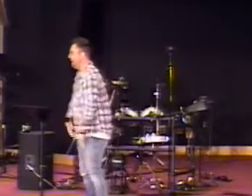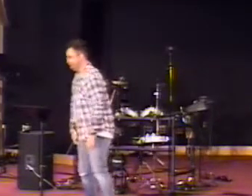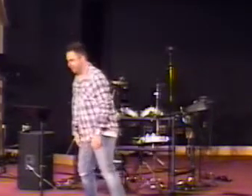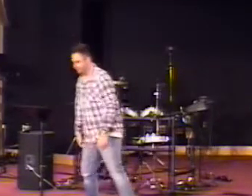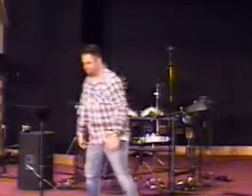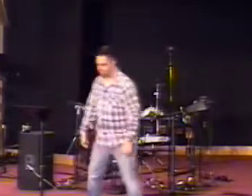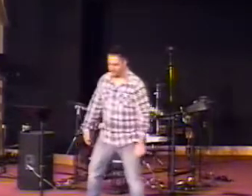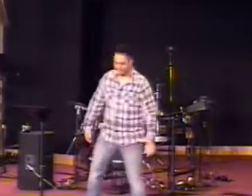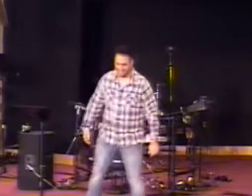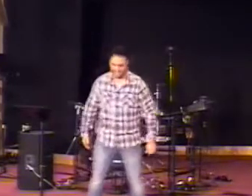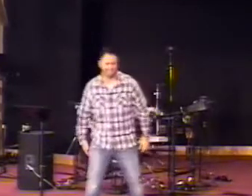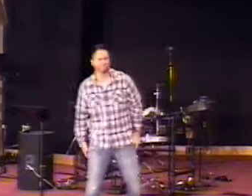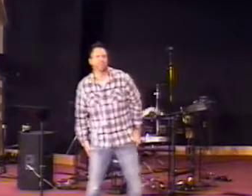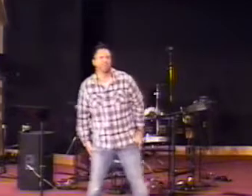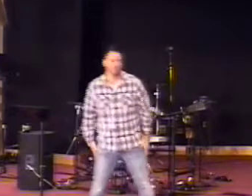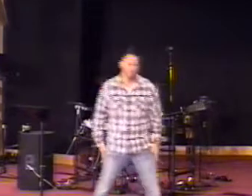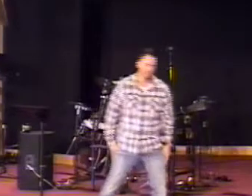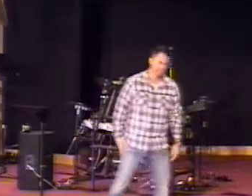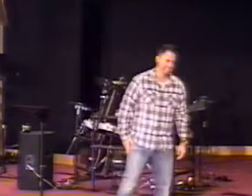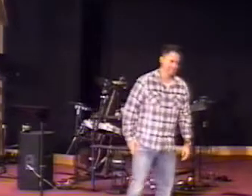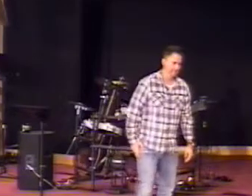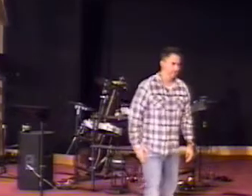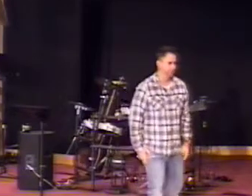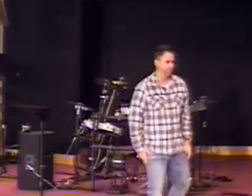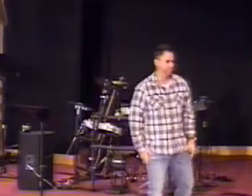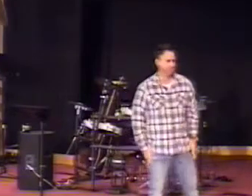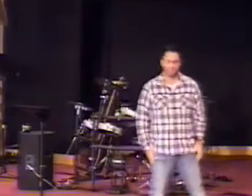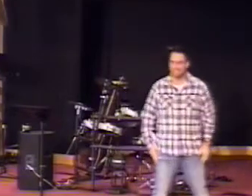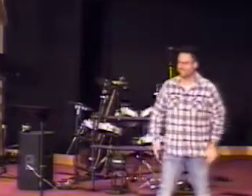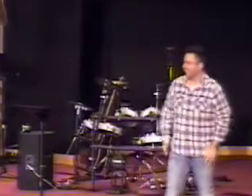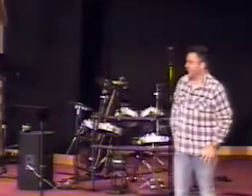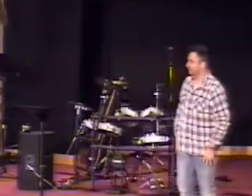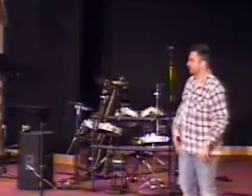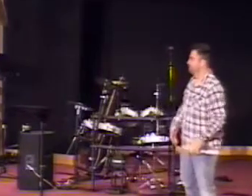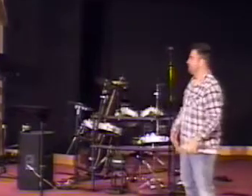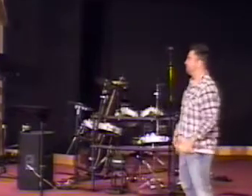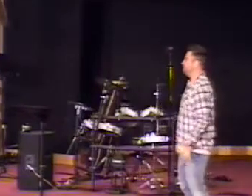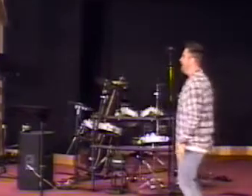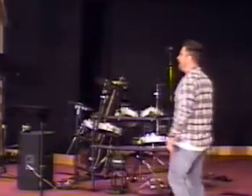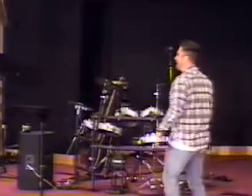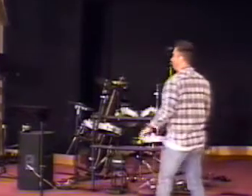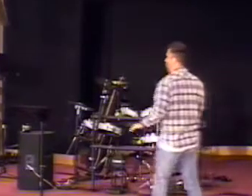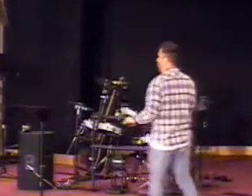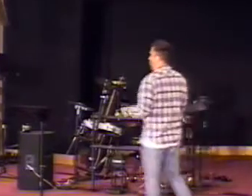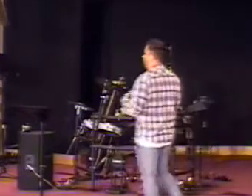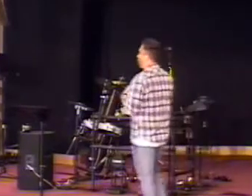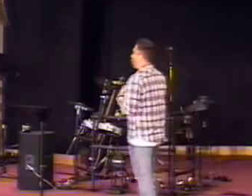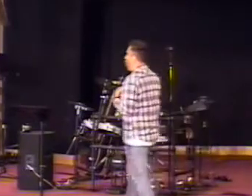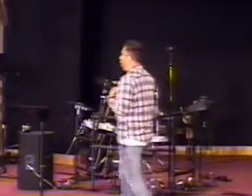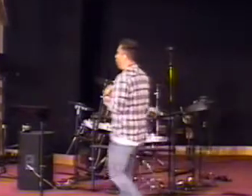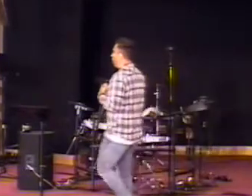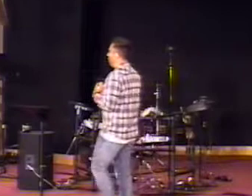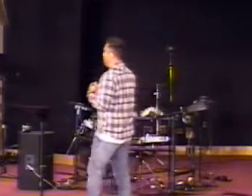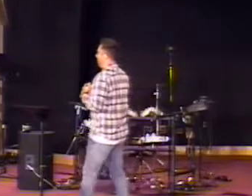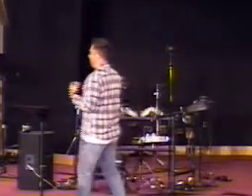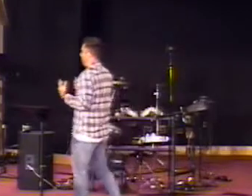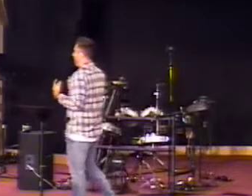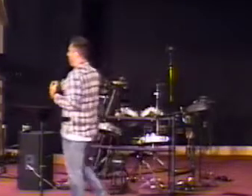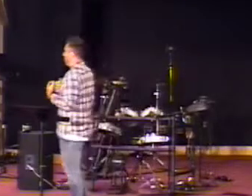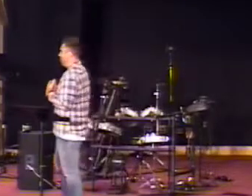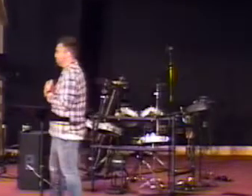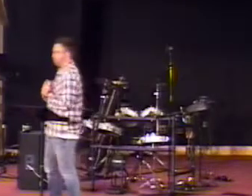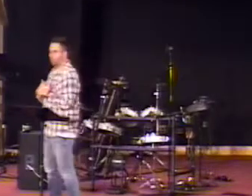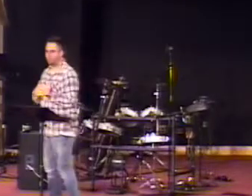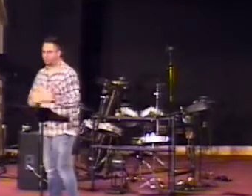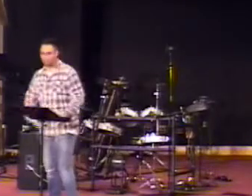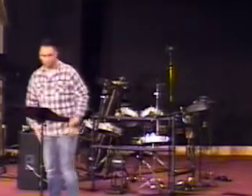right? You're like, you're walking like this. You're like, I don't want to do this anymore. You know what I mean? And you're in so much pain. And so we were cold. It was hot